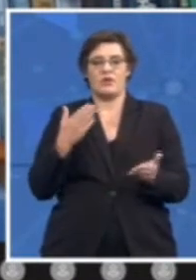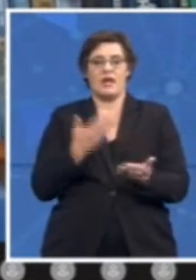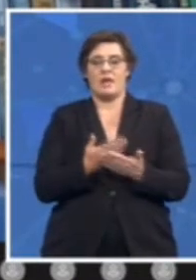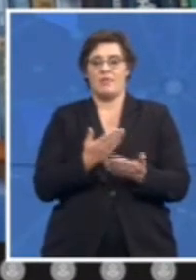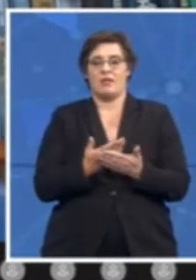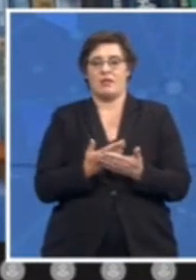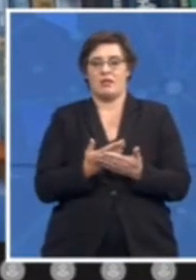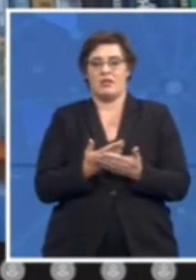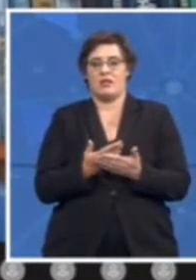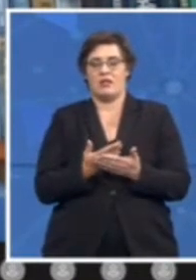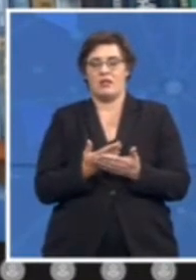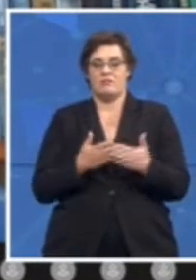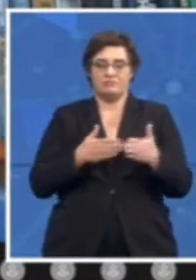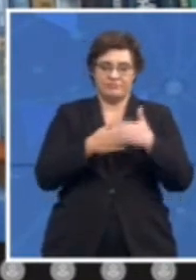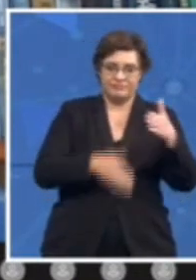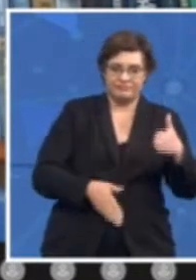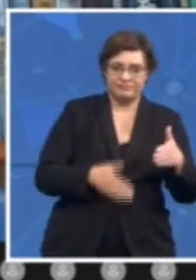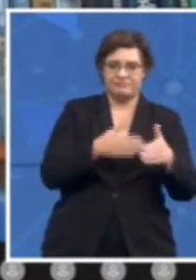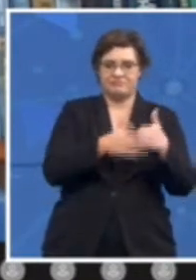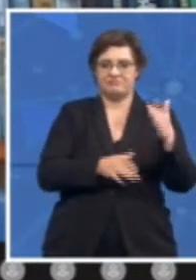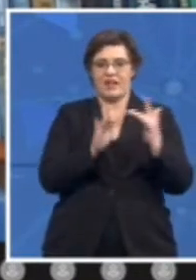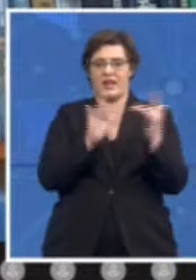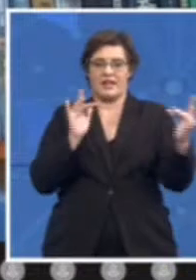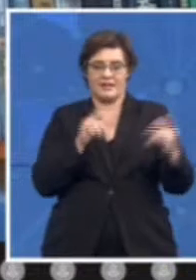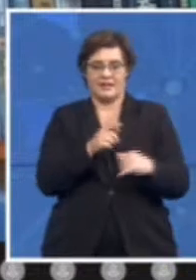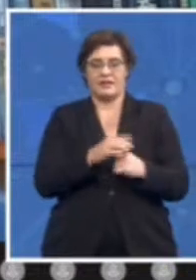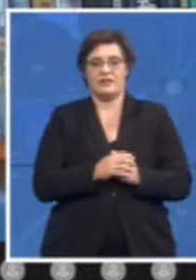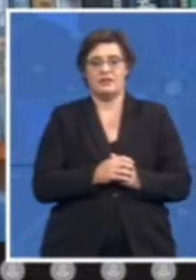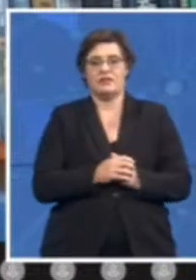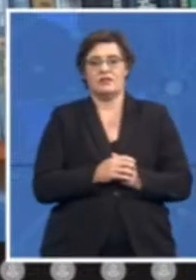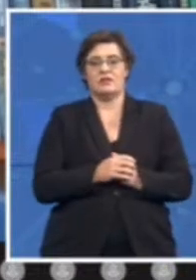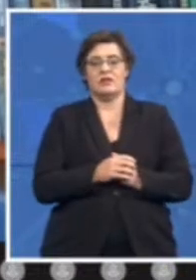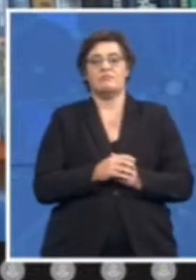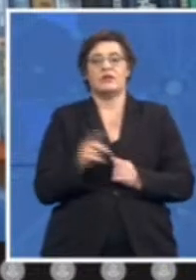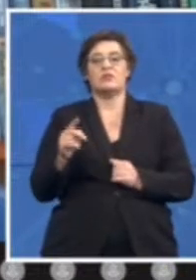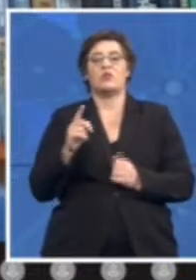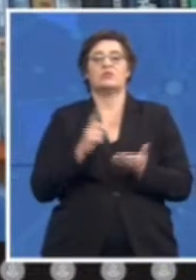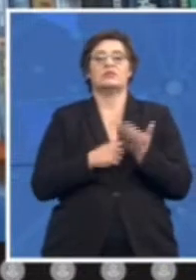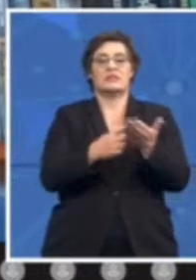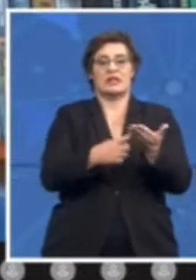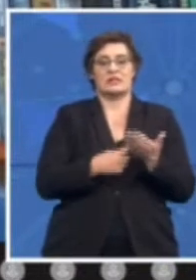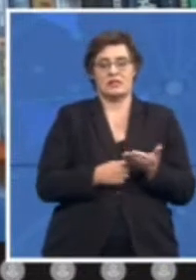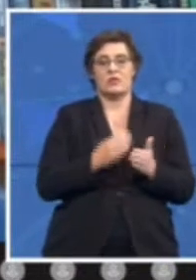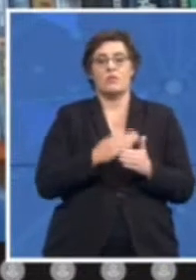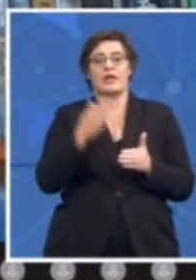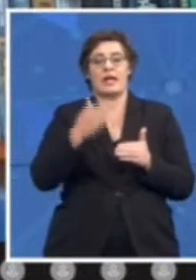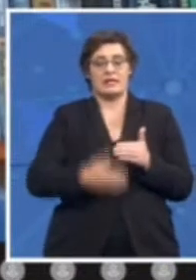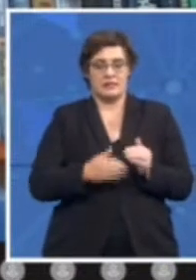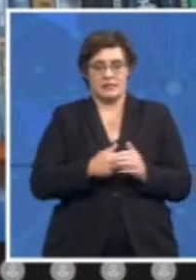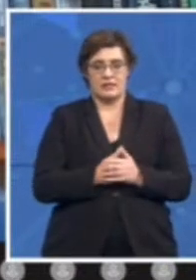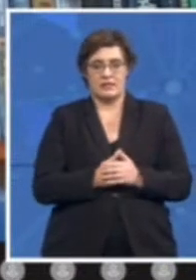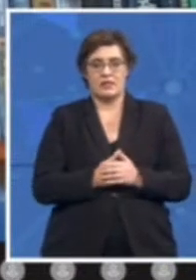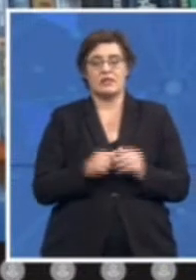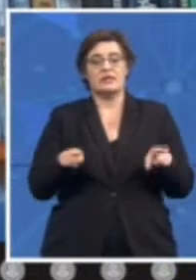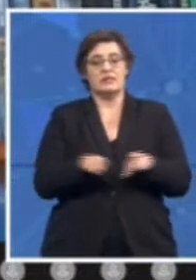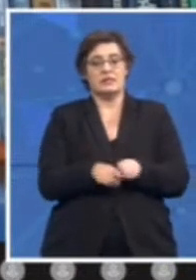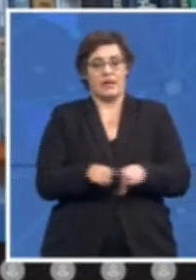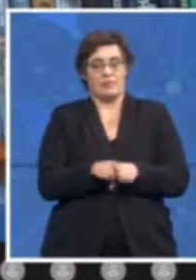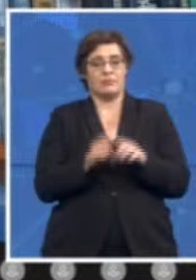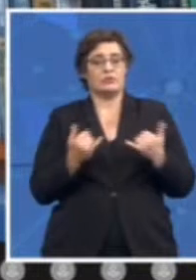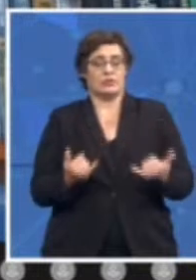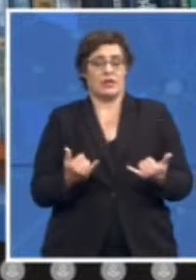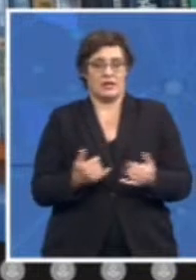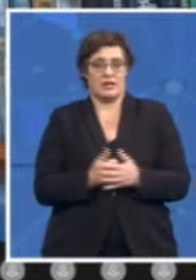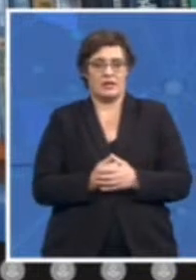link. But you spoke about the weekend and indeed today. Any idea what next week will look